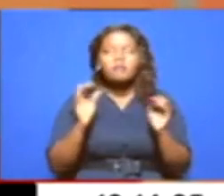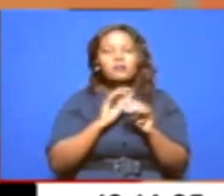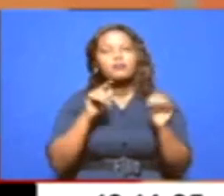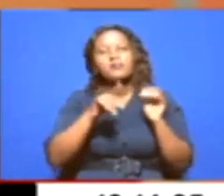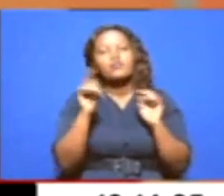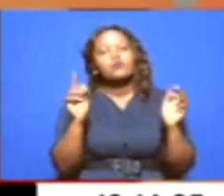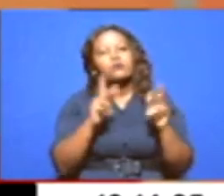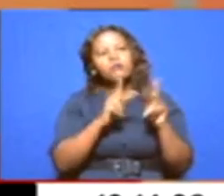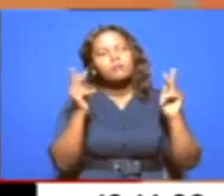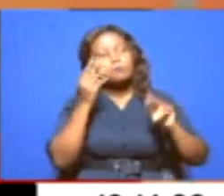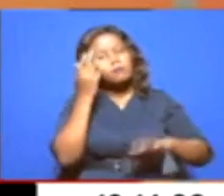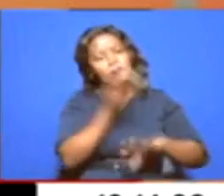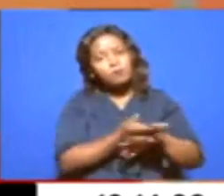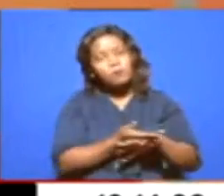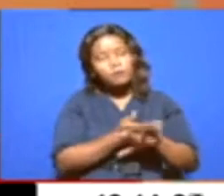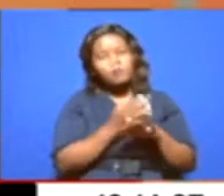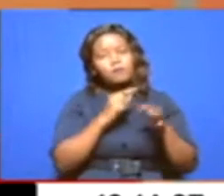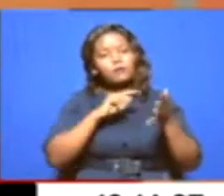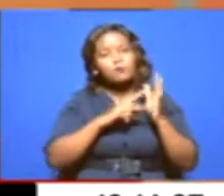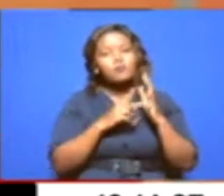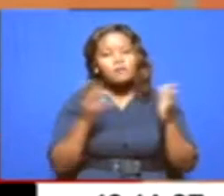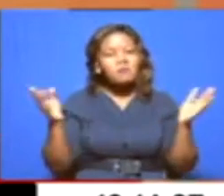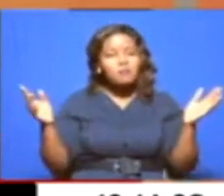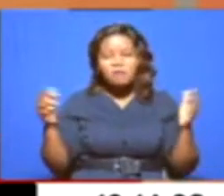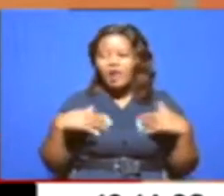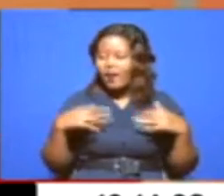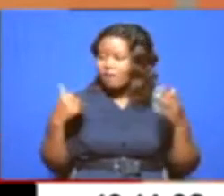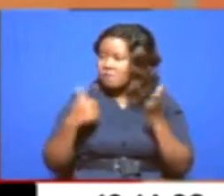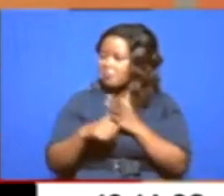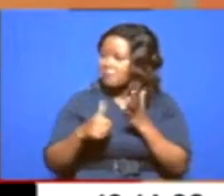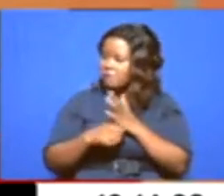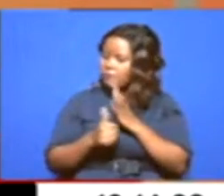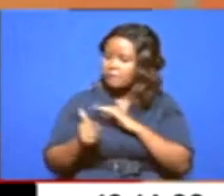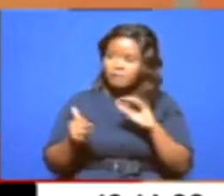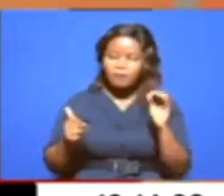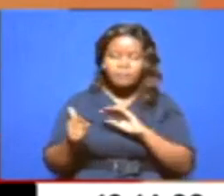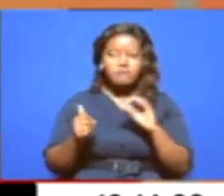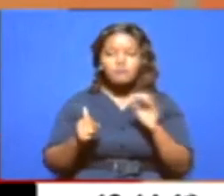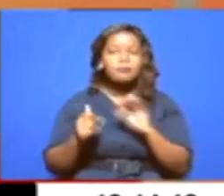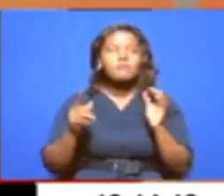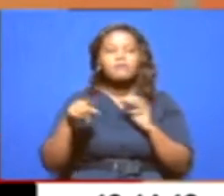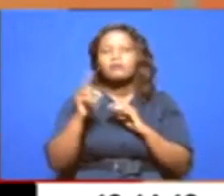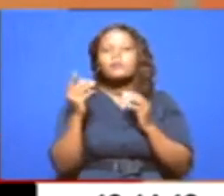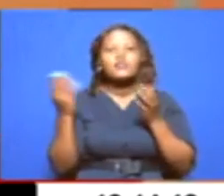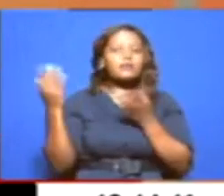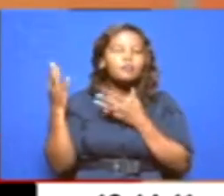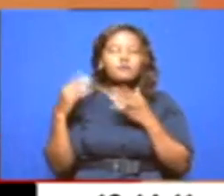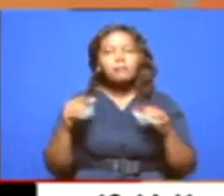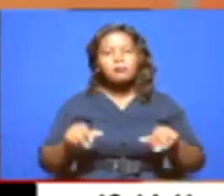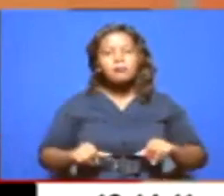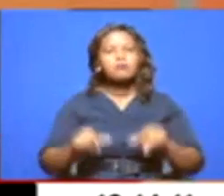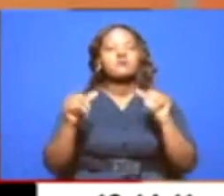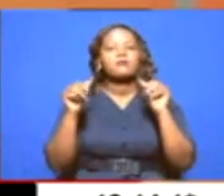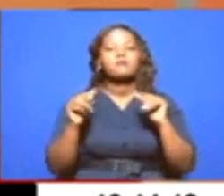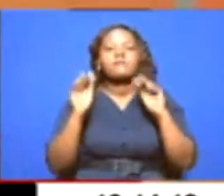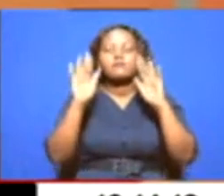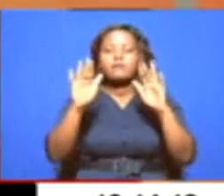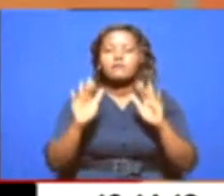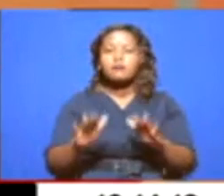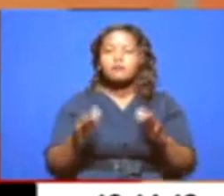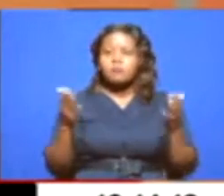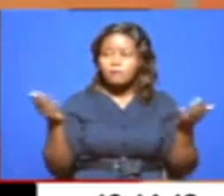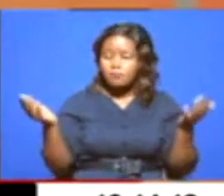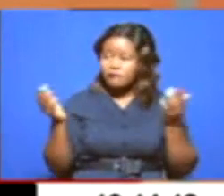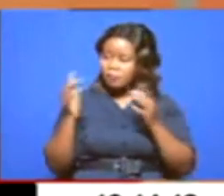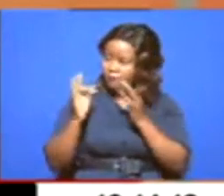ever had. So this is not a problem. The cross country is supposed to be that way. As long as it is not